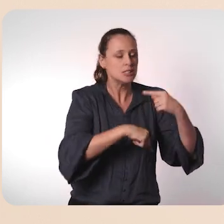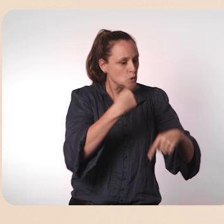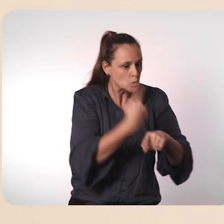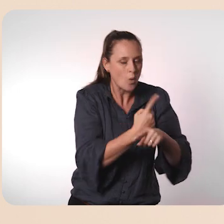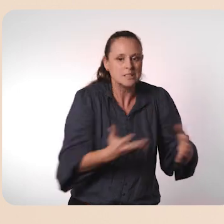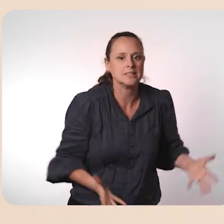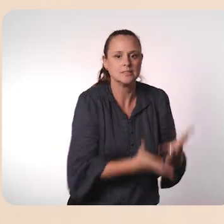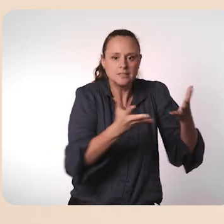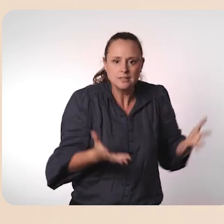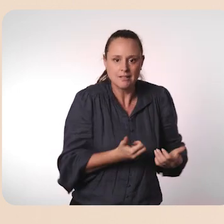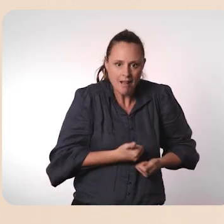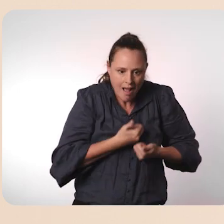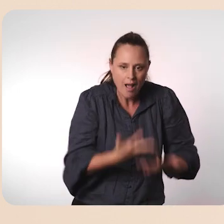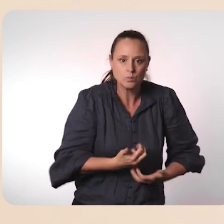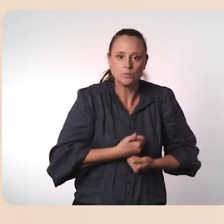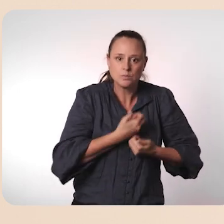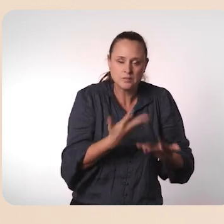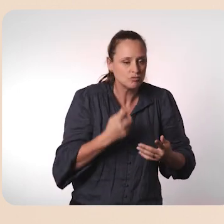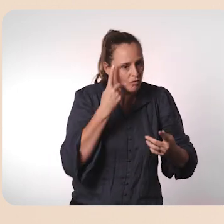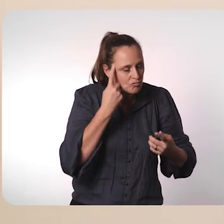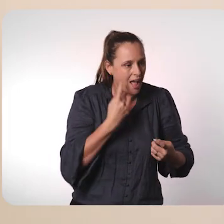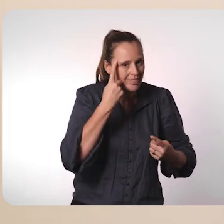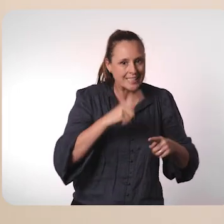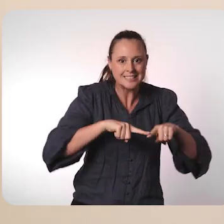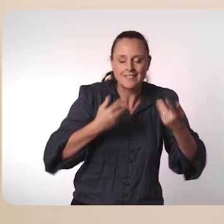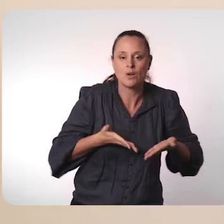an alternative view of that thought,